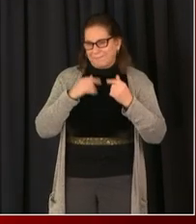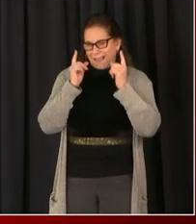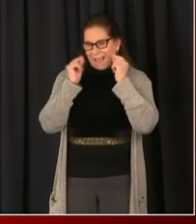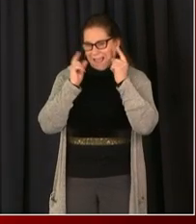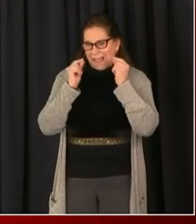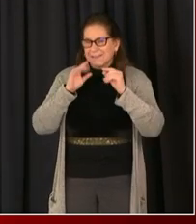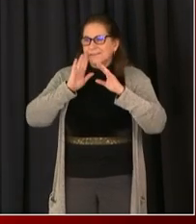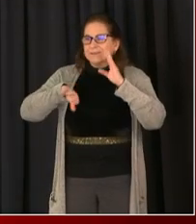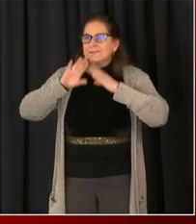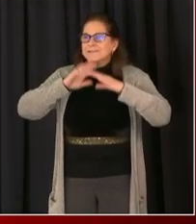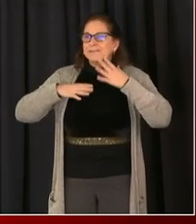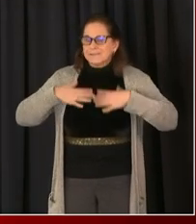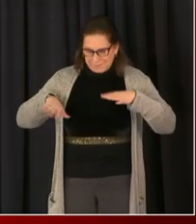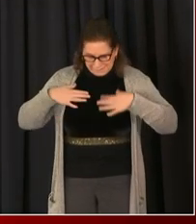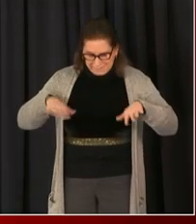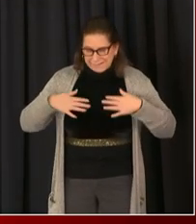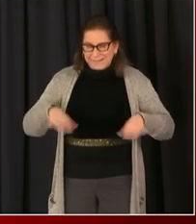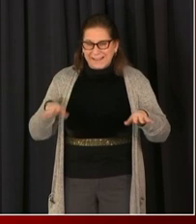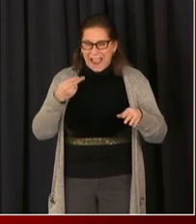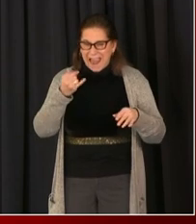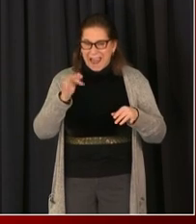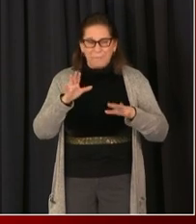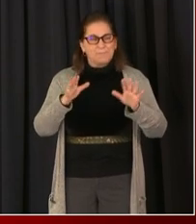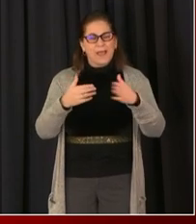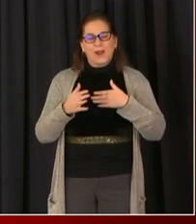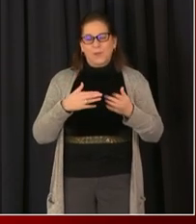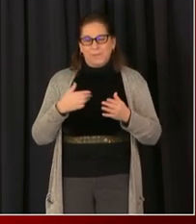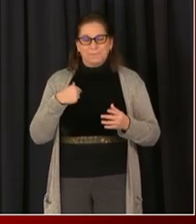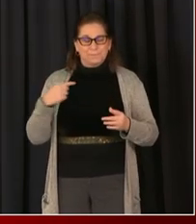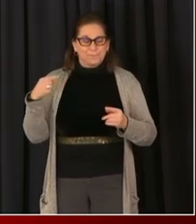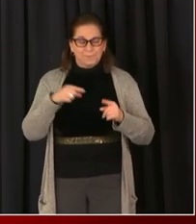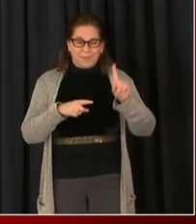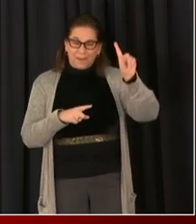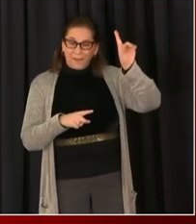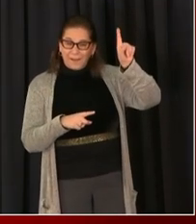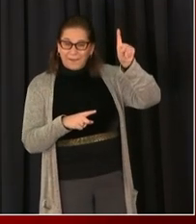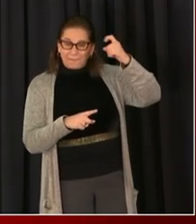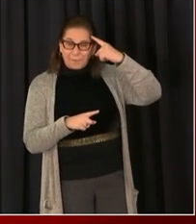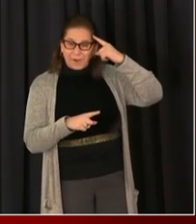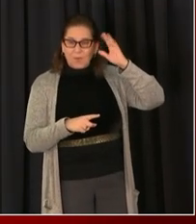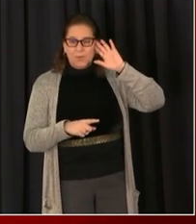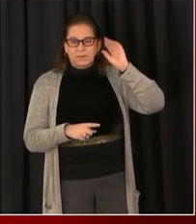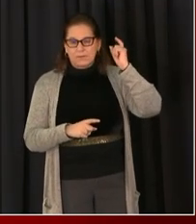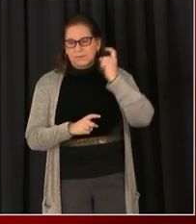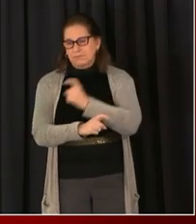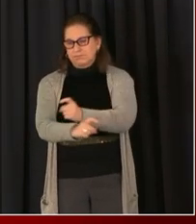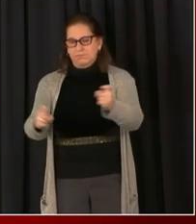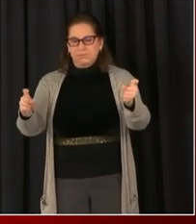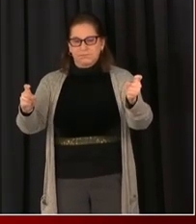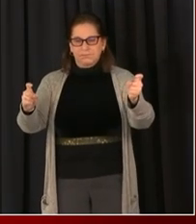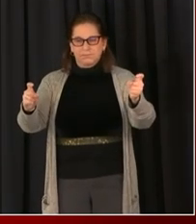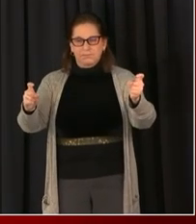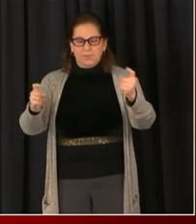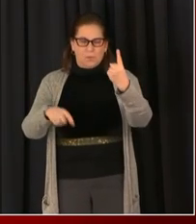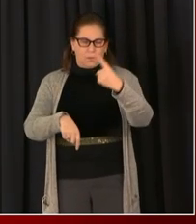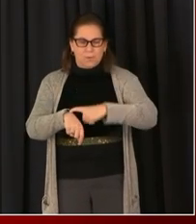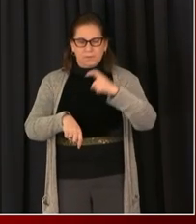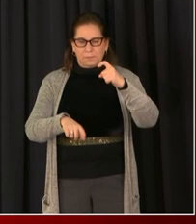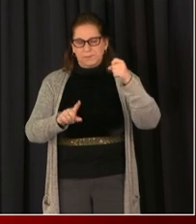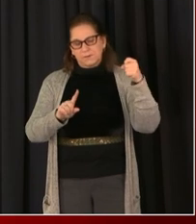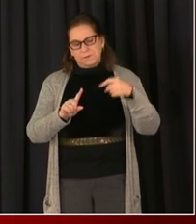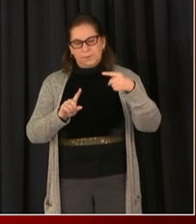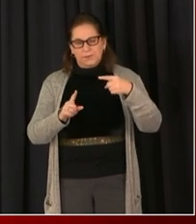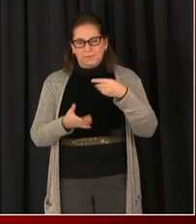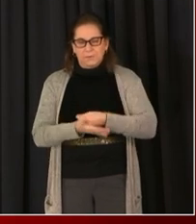Thank you. D.C. government will be providing a $1,200 one-time stimulus payment to